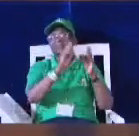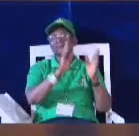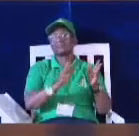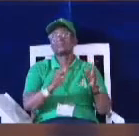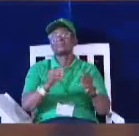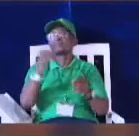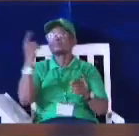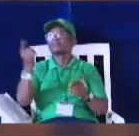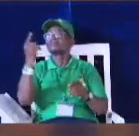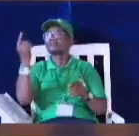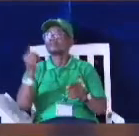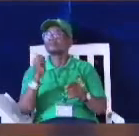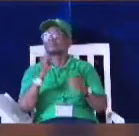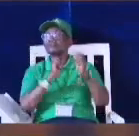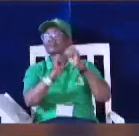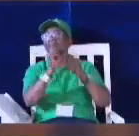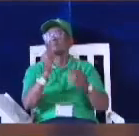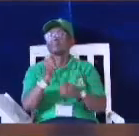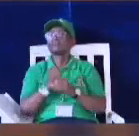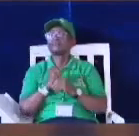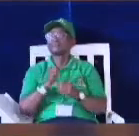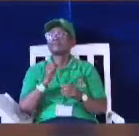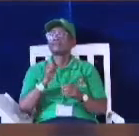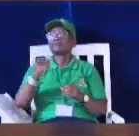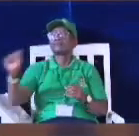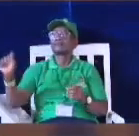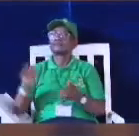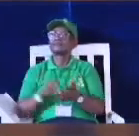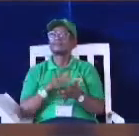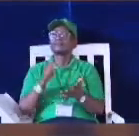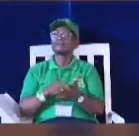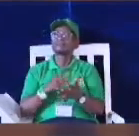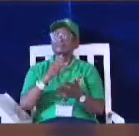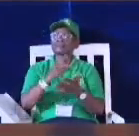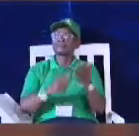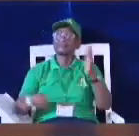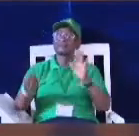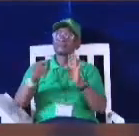Only Elisha got a double portion